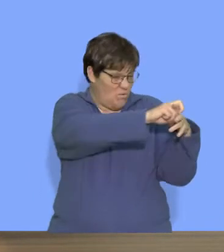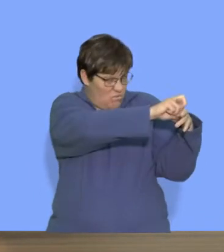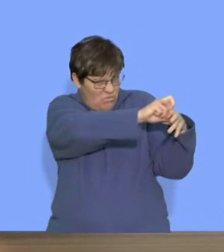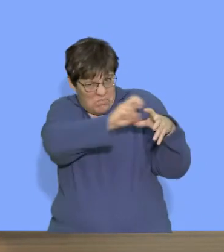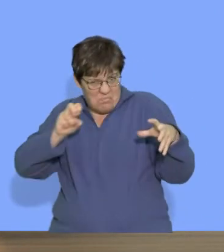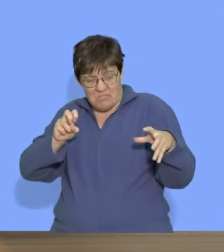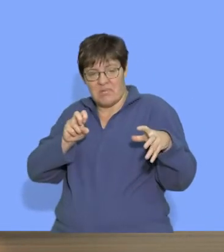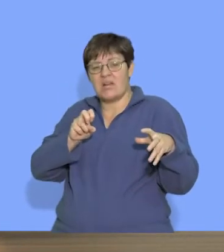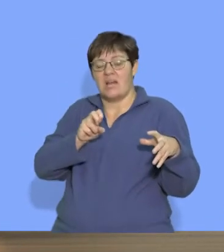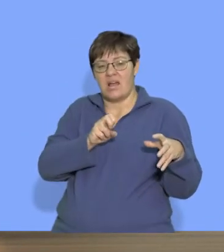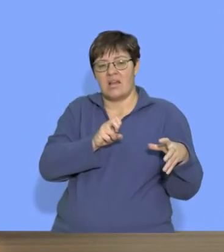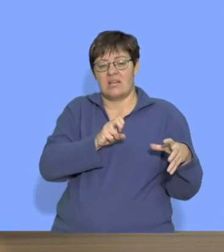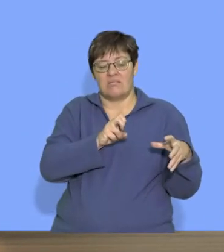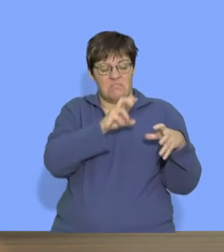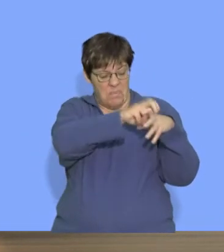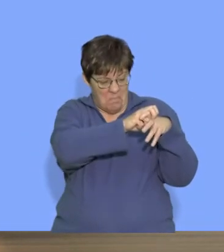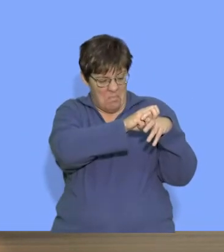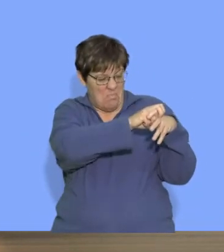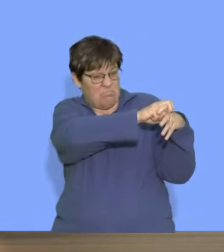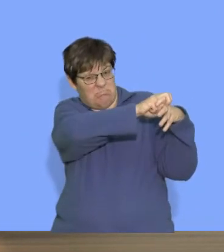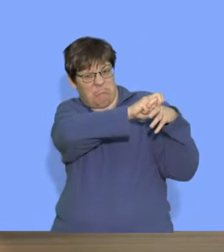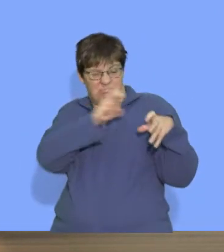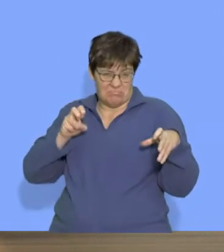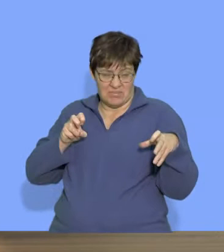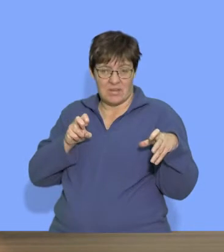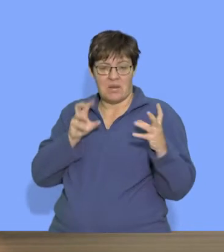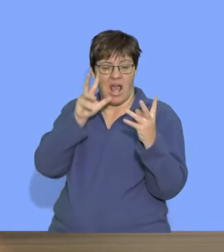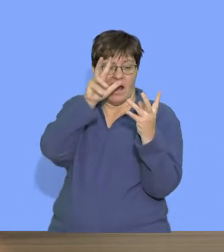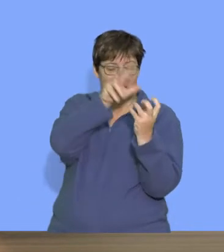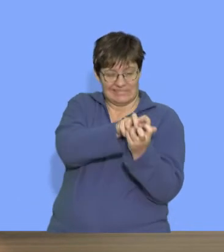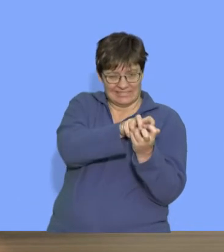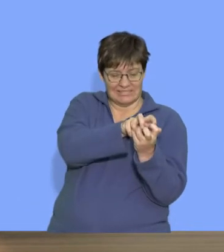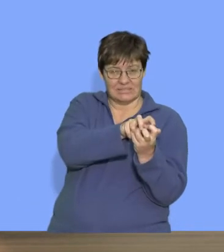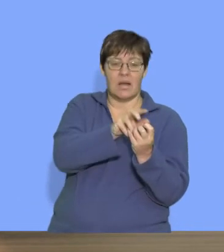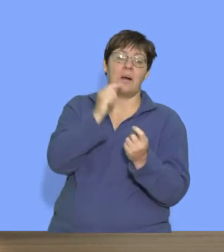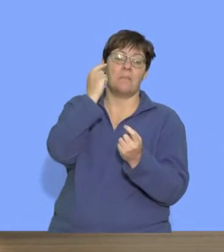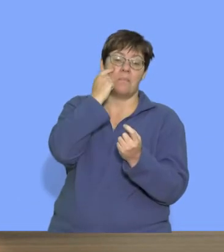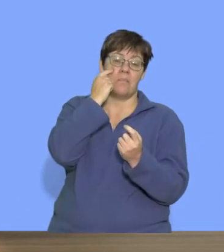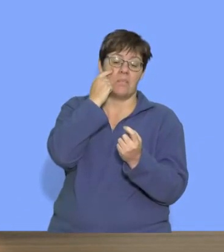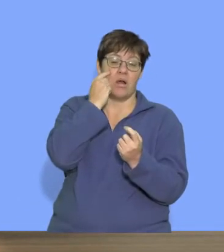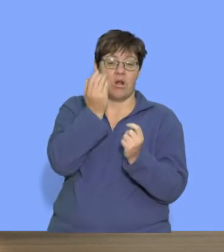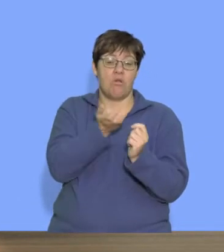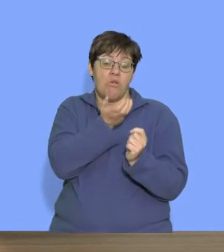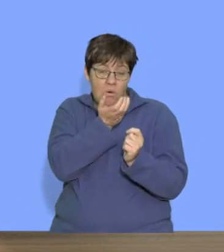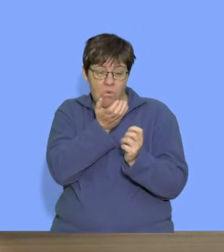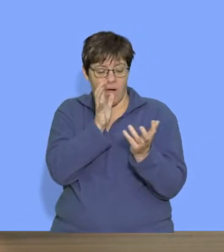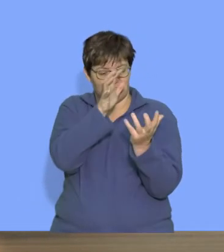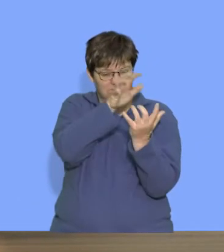rip, grab, and tear. So you find that there's interlocking canines between the upper jaw and the lower jaw that